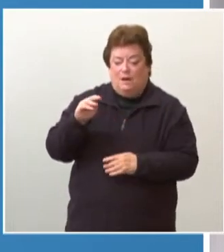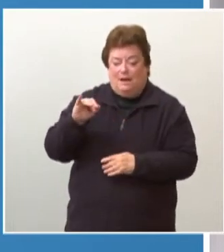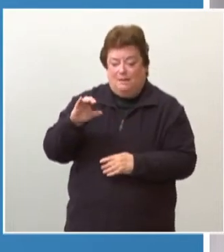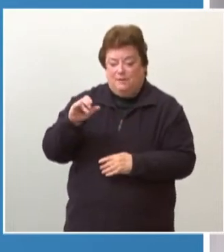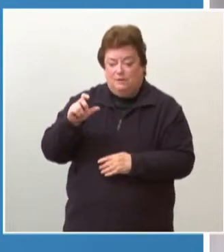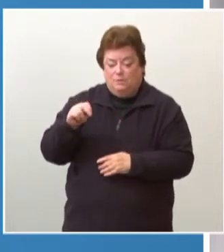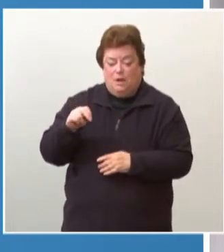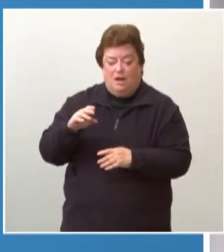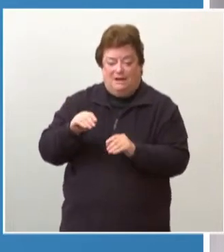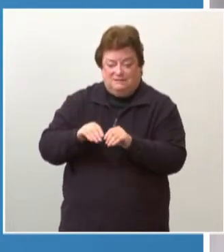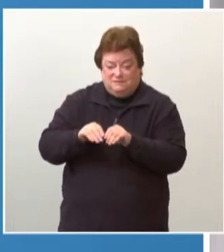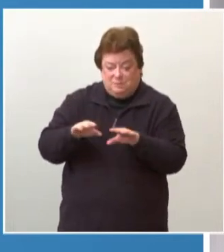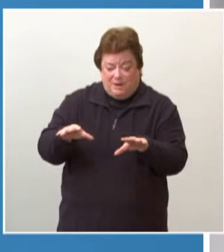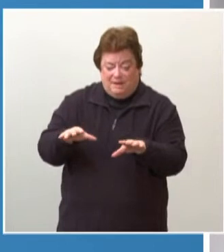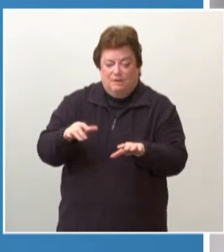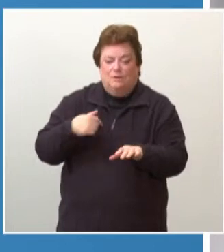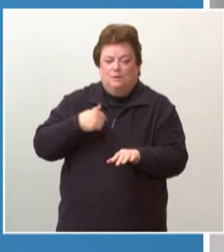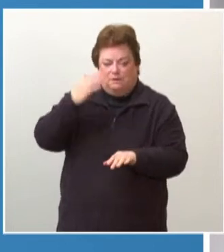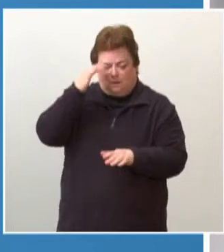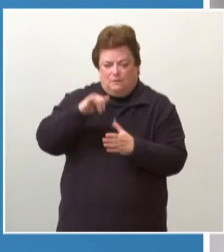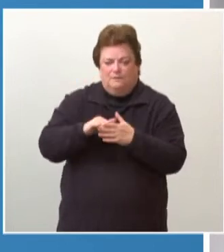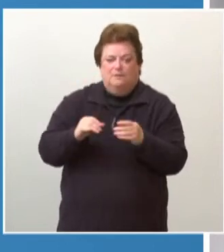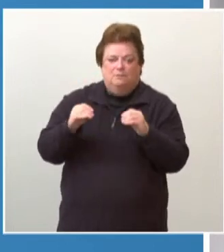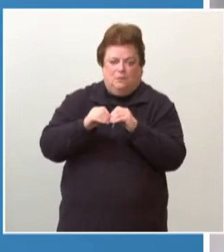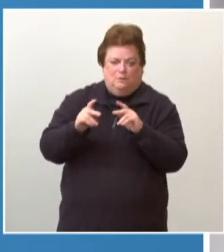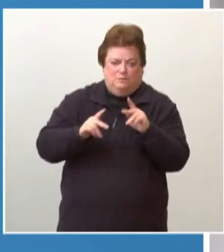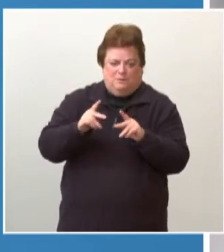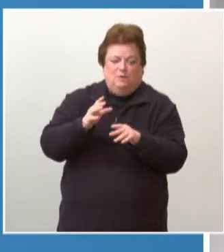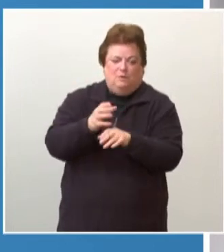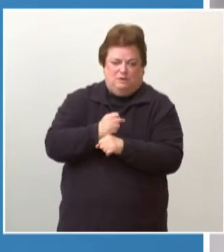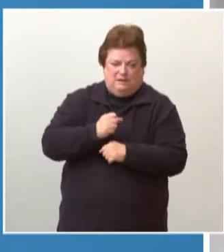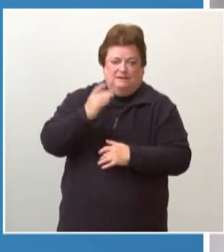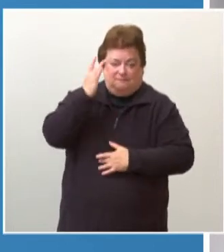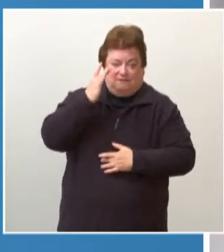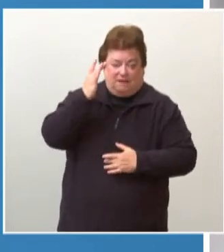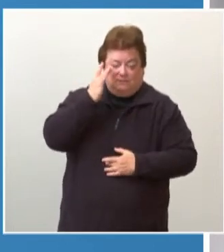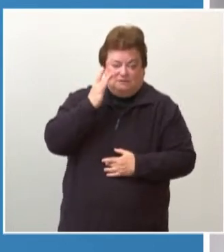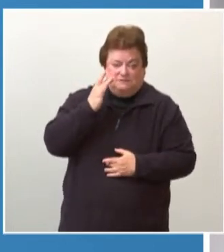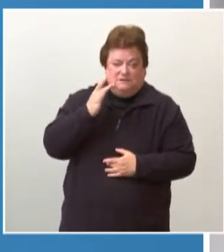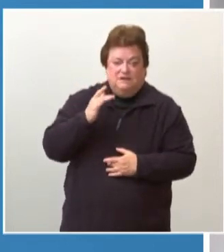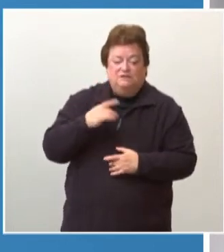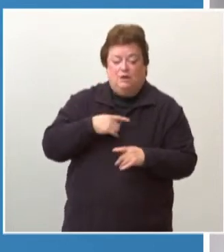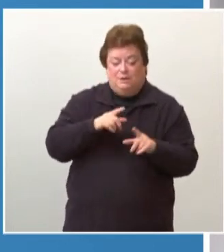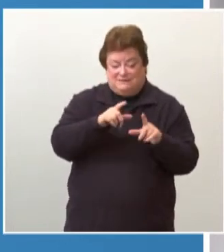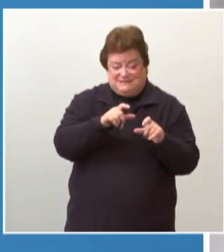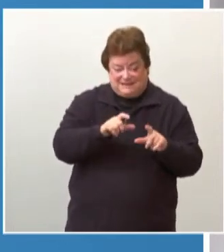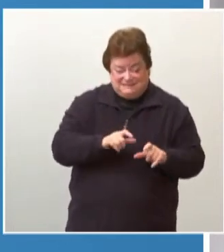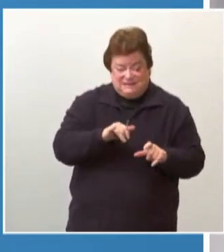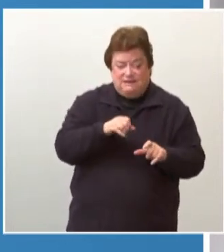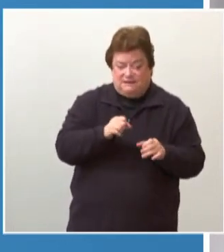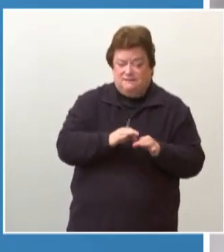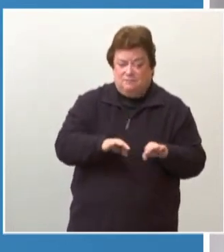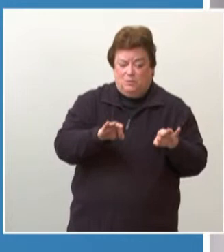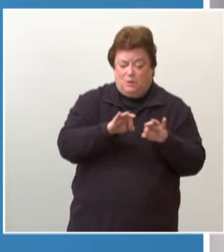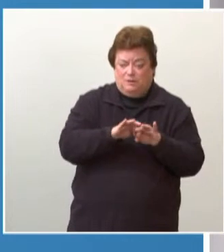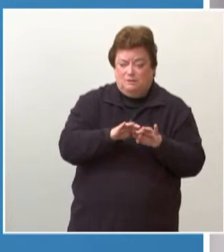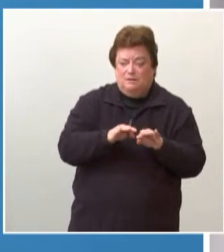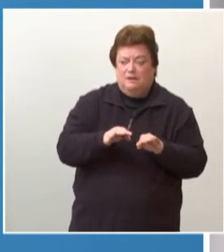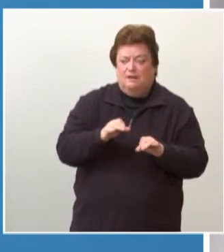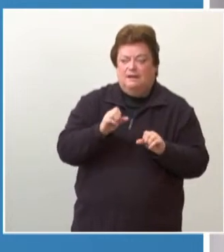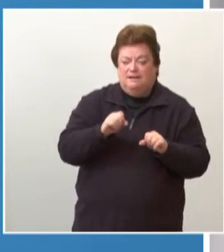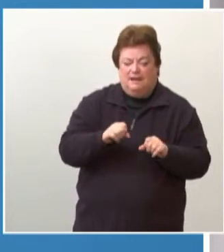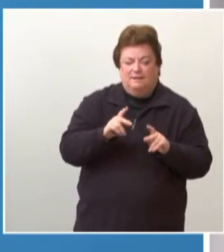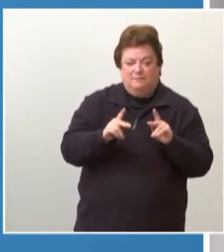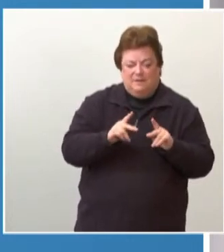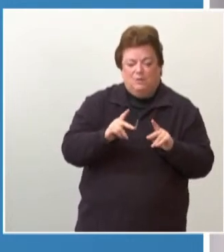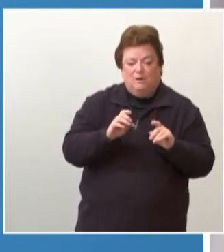more people will be getting the virus. Testing continues to play a critical role. Many people are eager to get tested, and